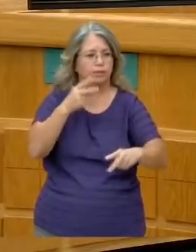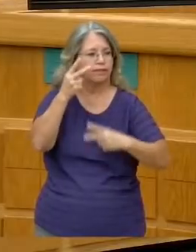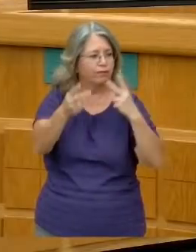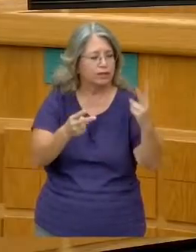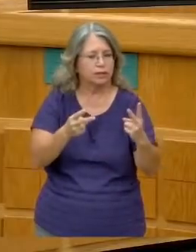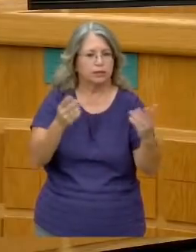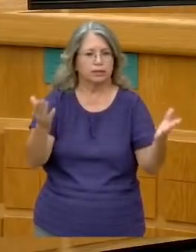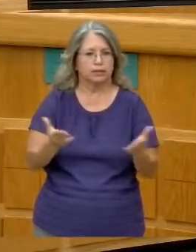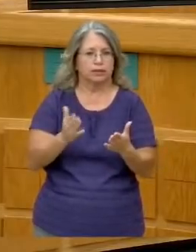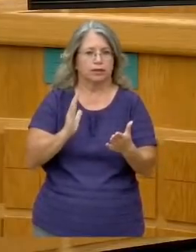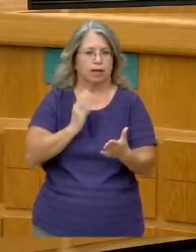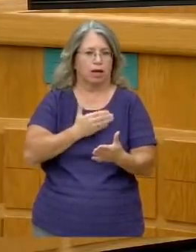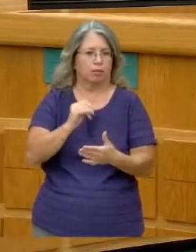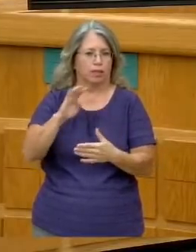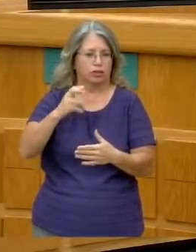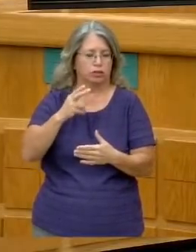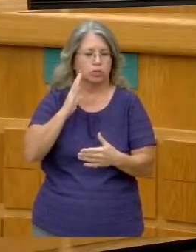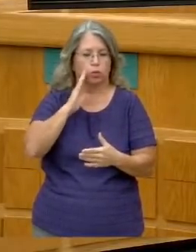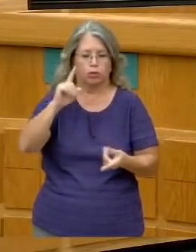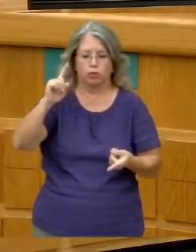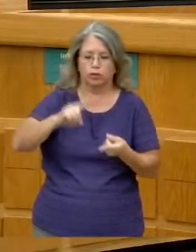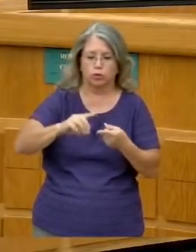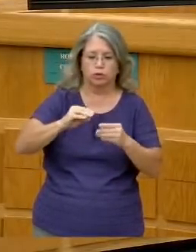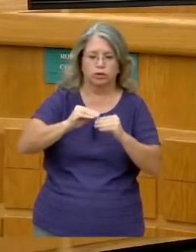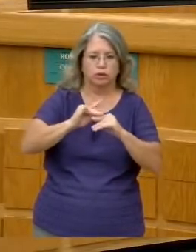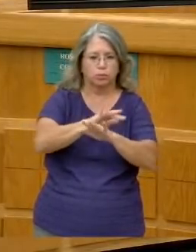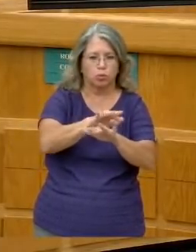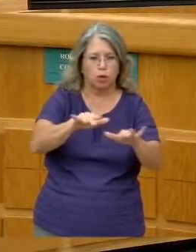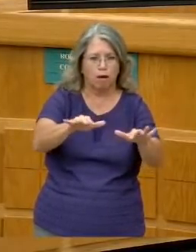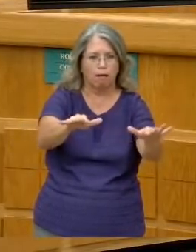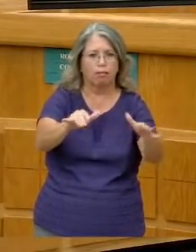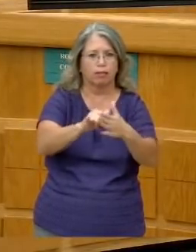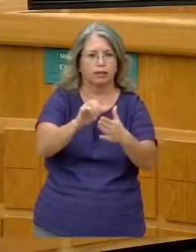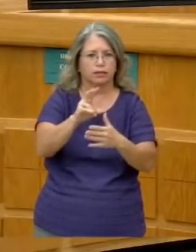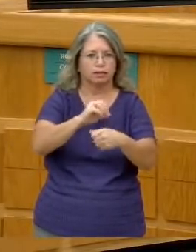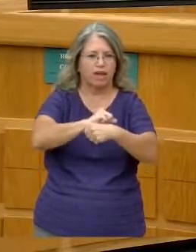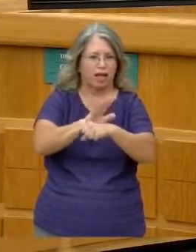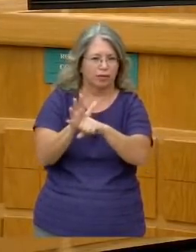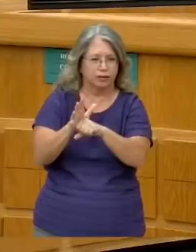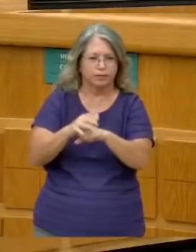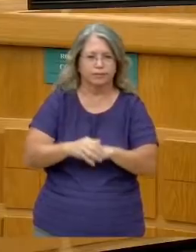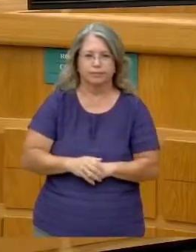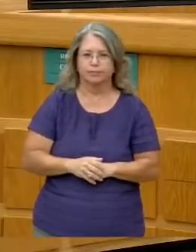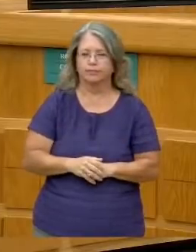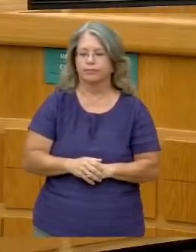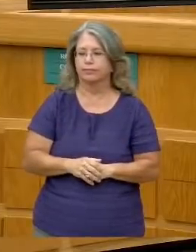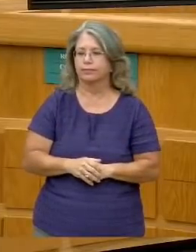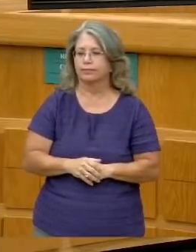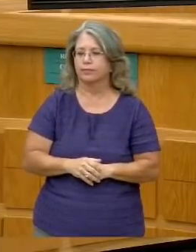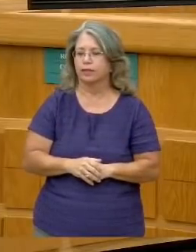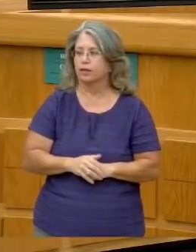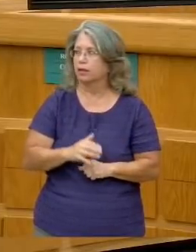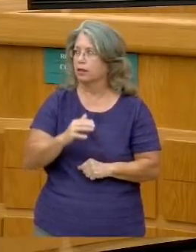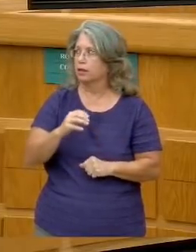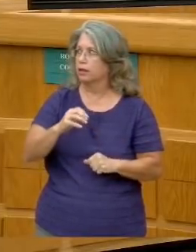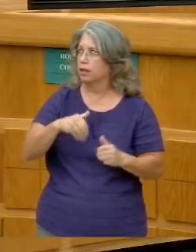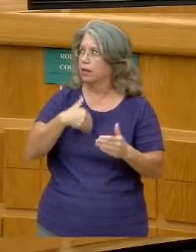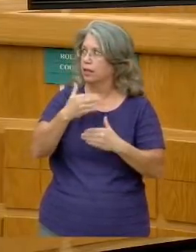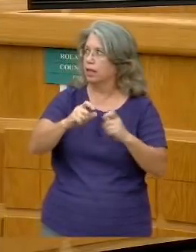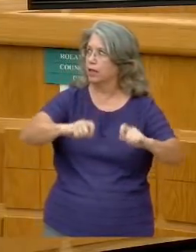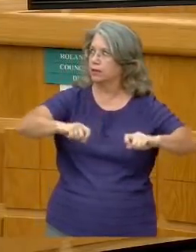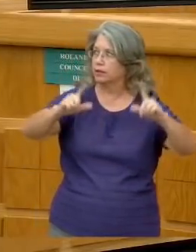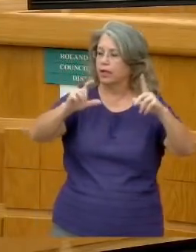the spread of the virus. Okay, next slide is the curfew. So the curfew is different than